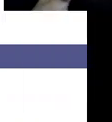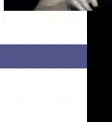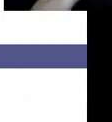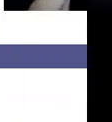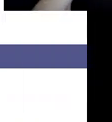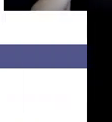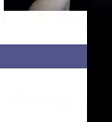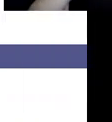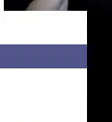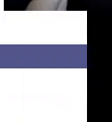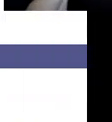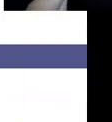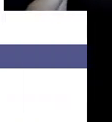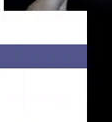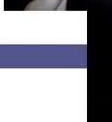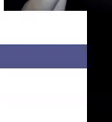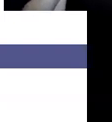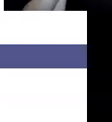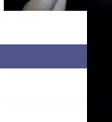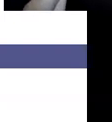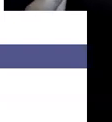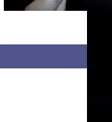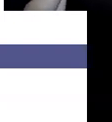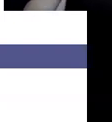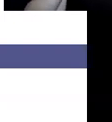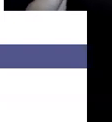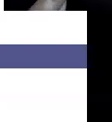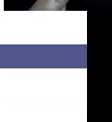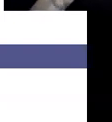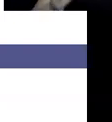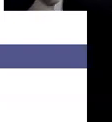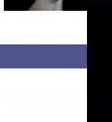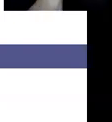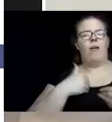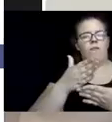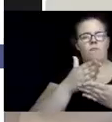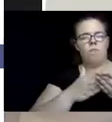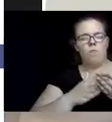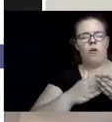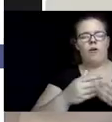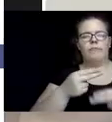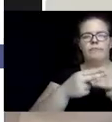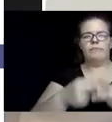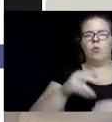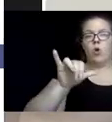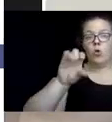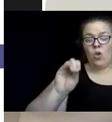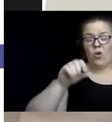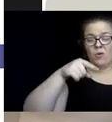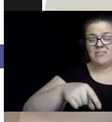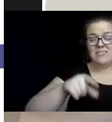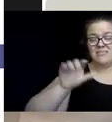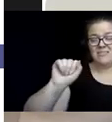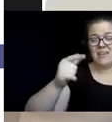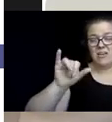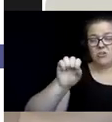thischairrocks.com. And there's actually a place on that website called Yo, is this ageist? And you can share information you might be seeing in the media,